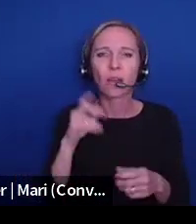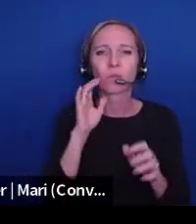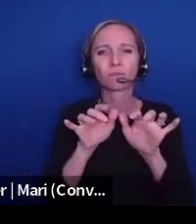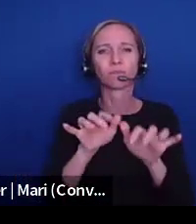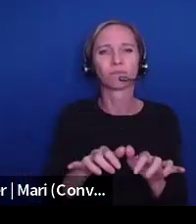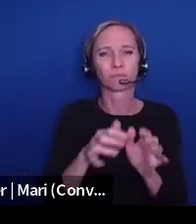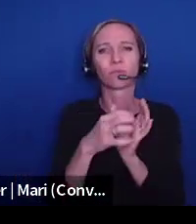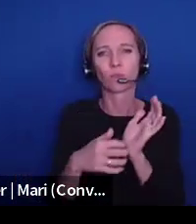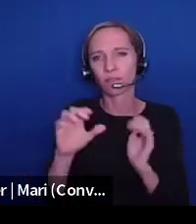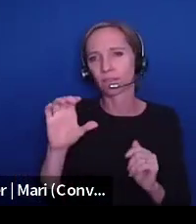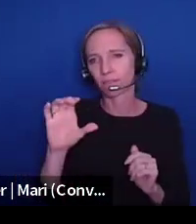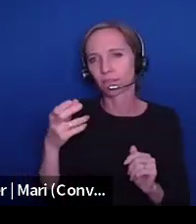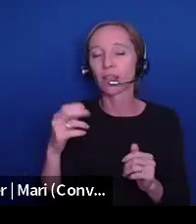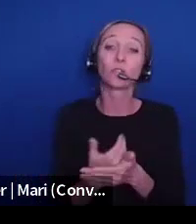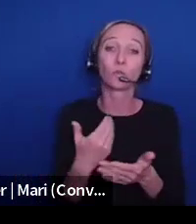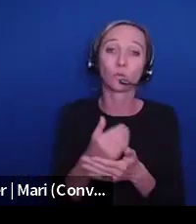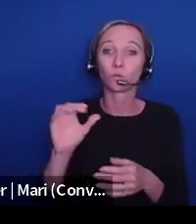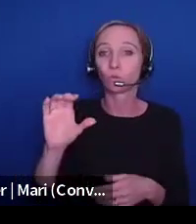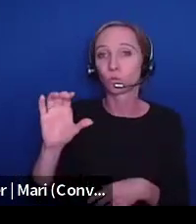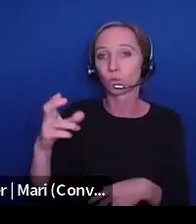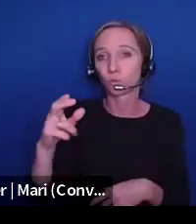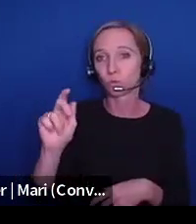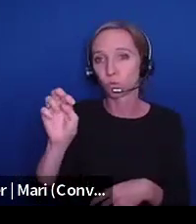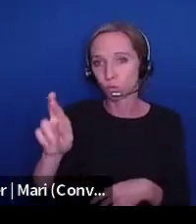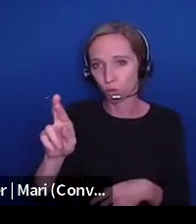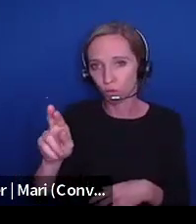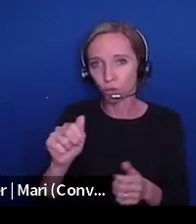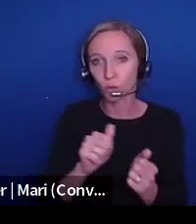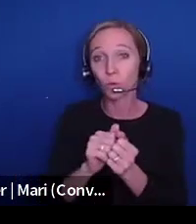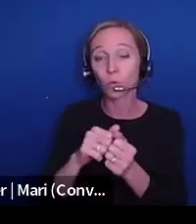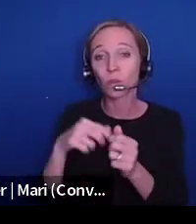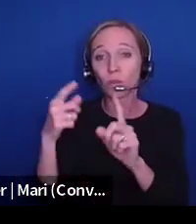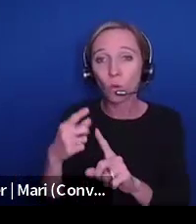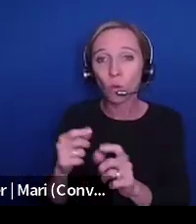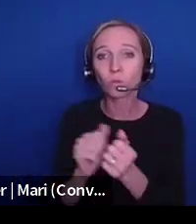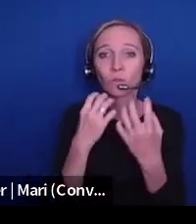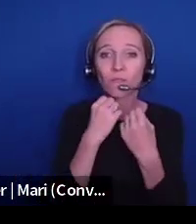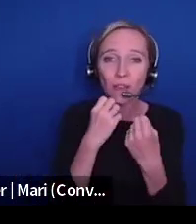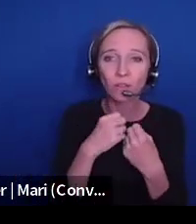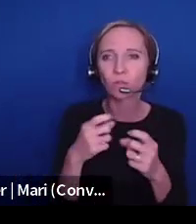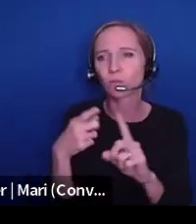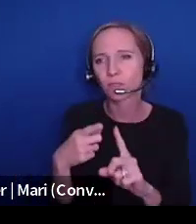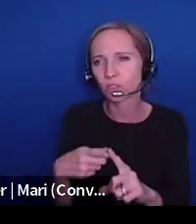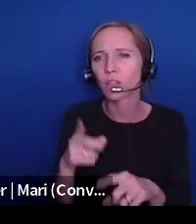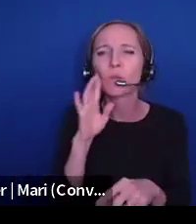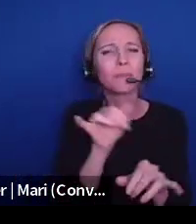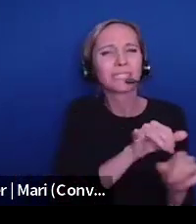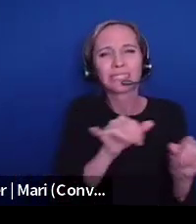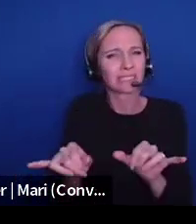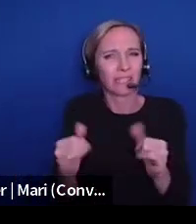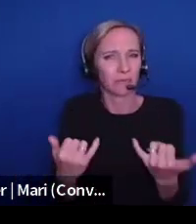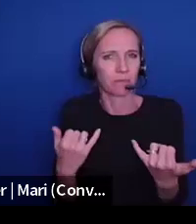out a new charter with those goals, with those values, with those missions, which are the same as they are